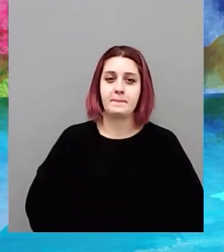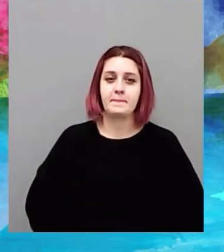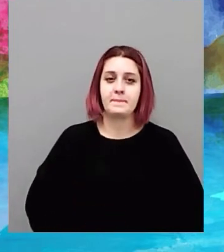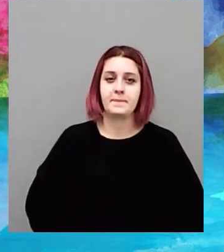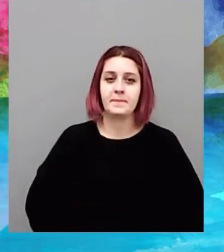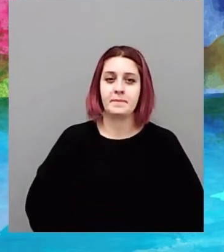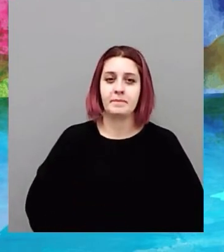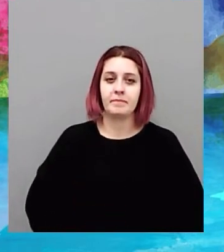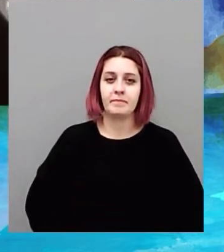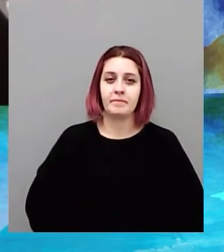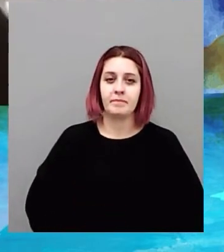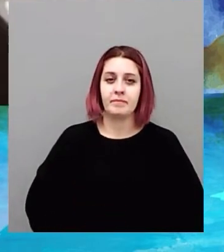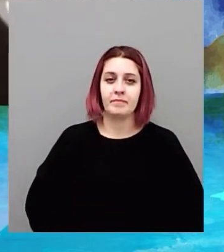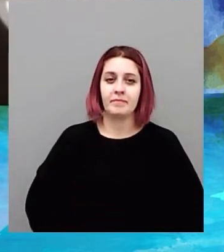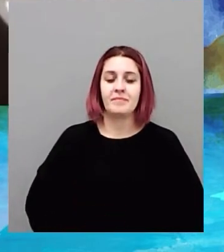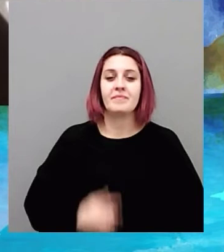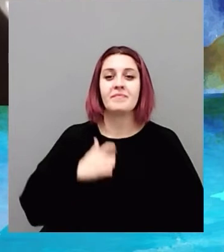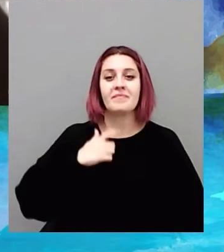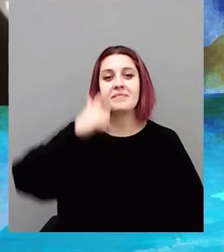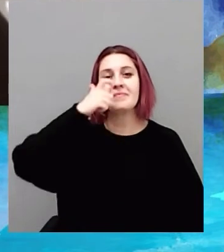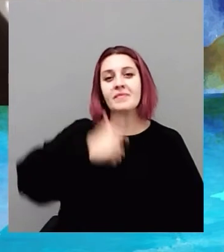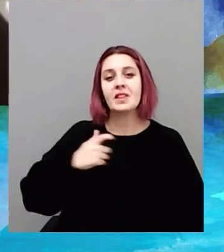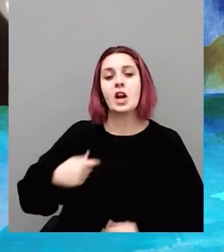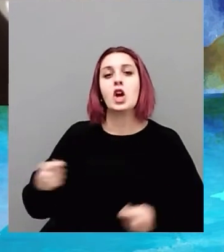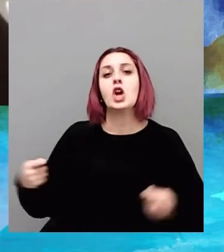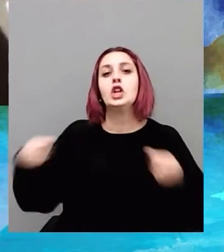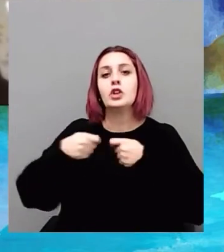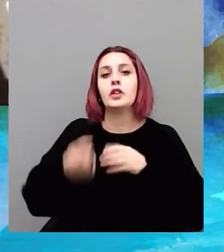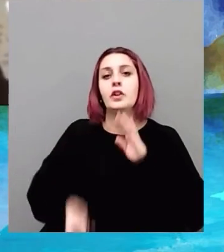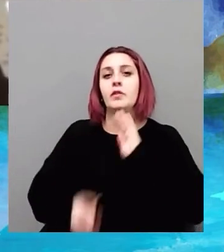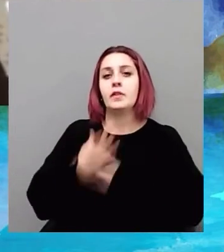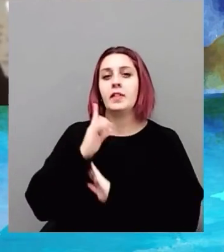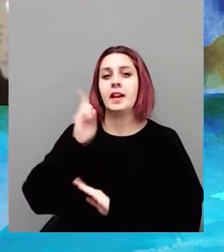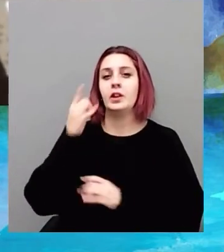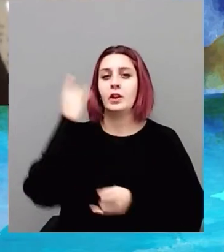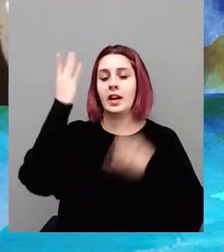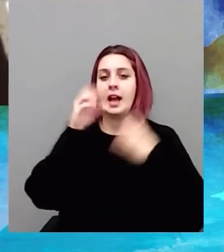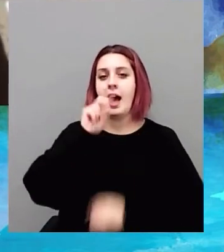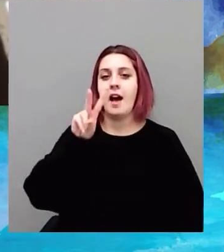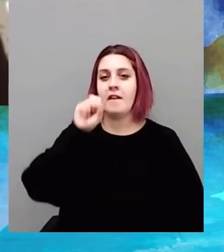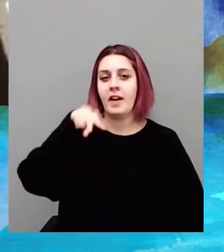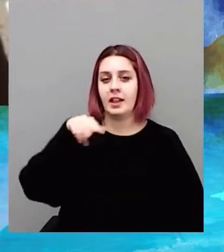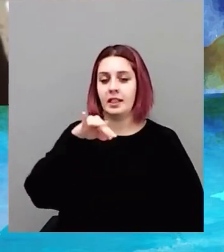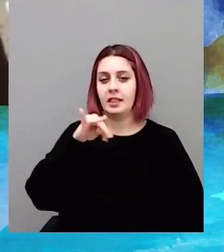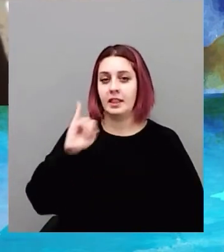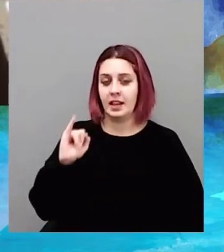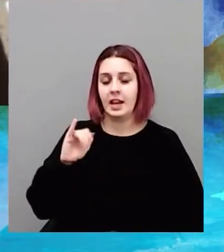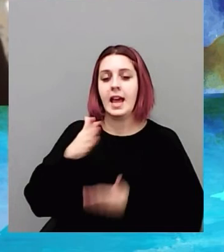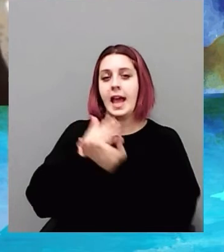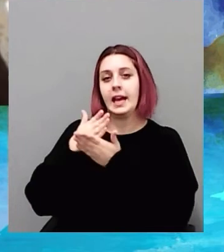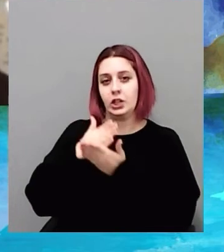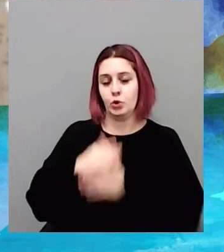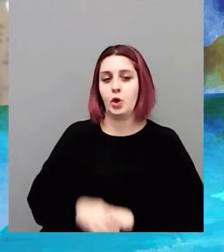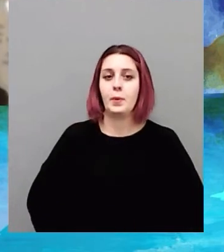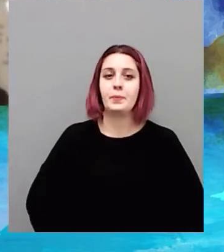Soy, como dice Stefan. Soy socio fundador y director creativo de I'm the creative director of Avanti Studio. Es